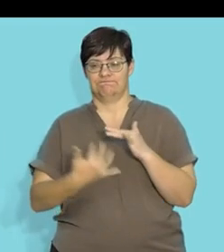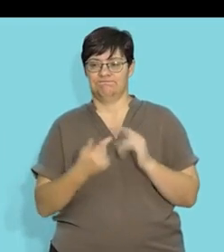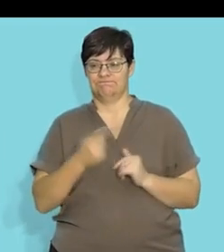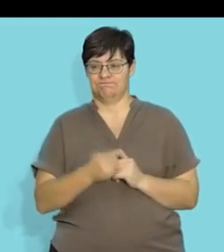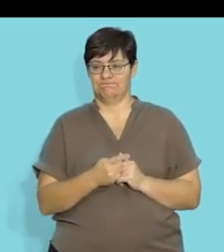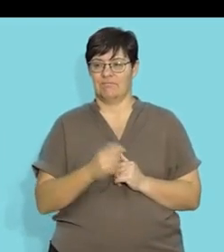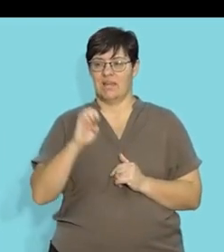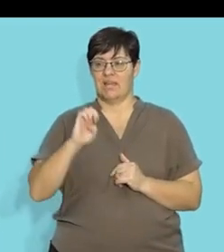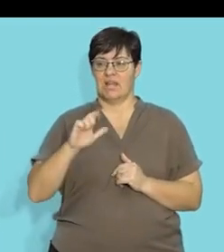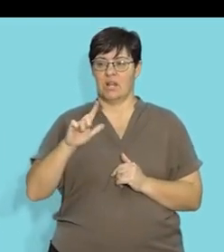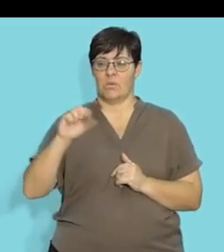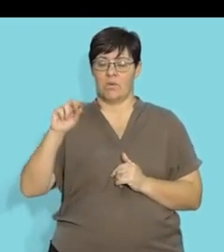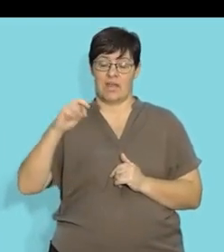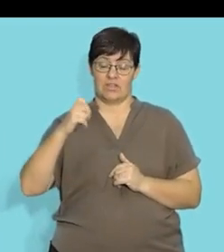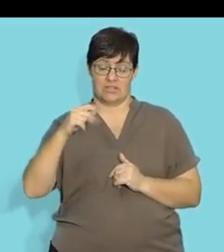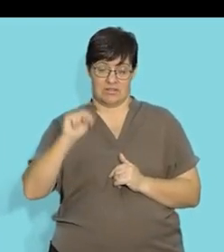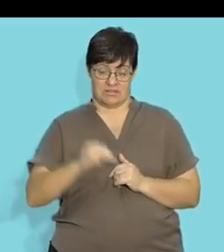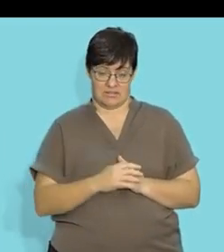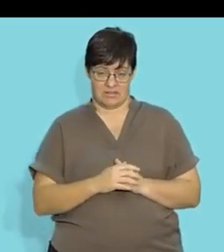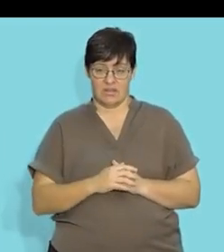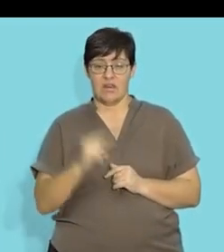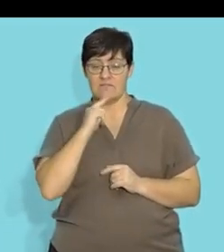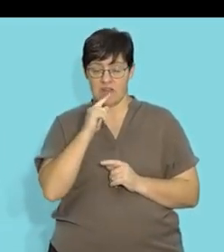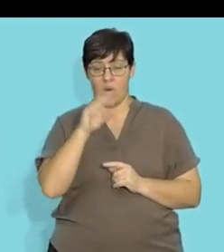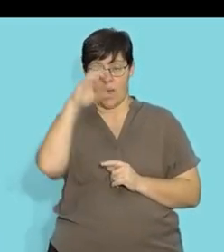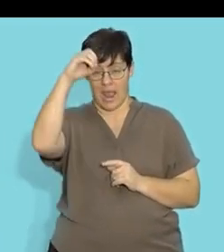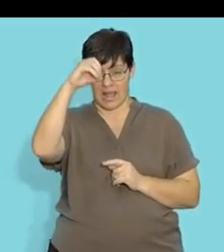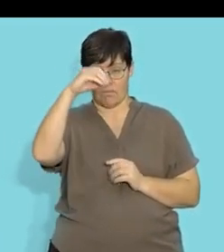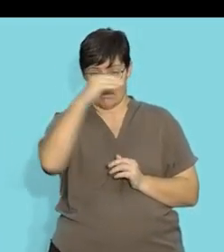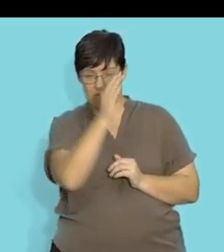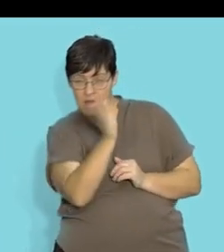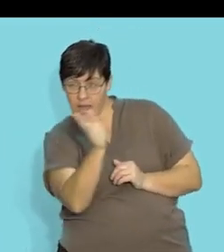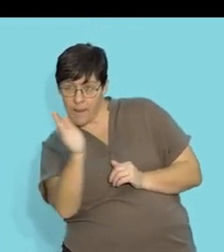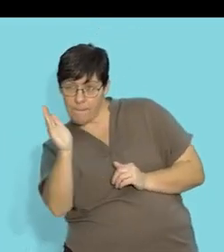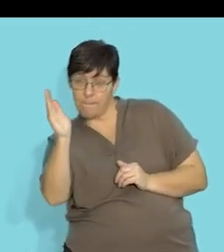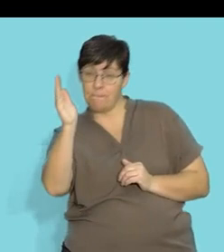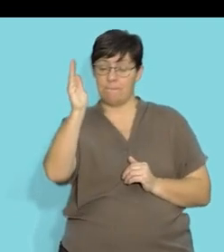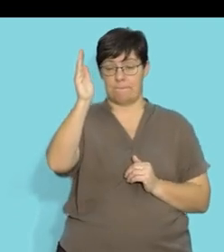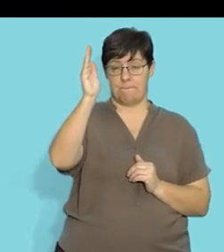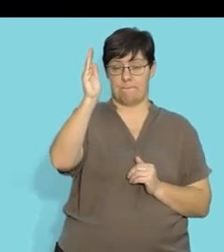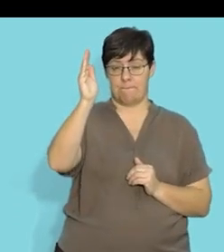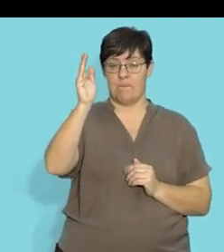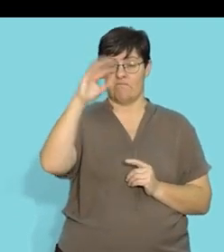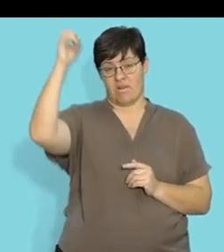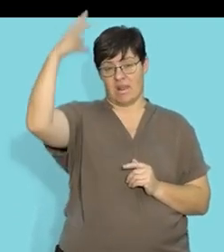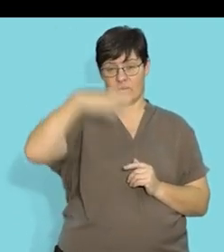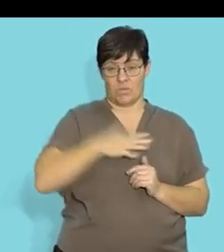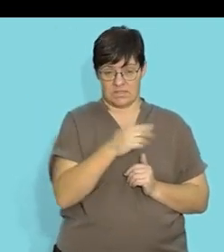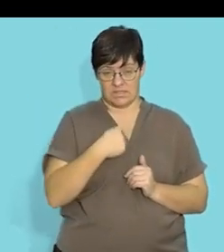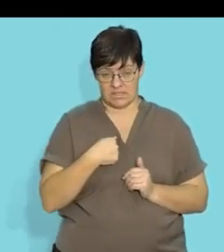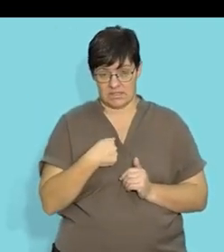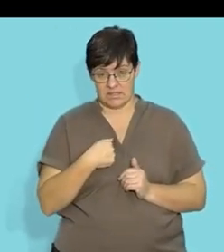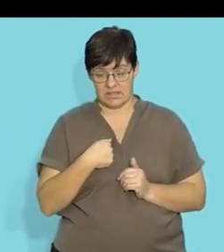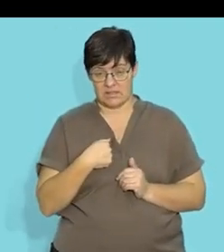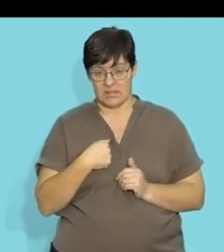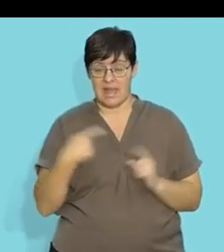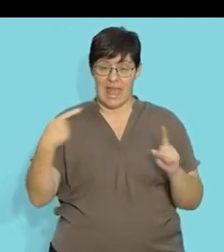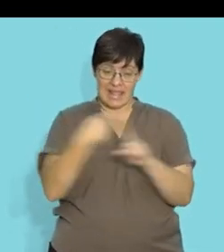the elongation in this region. The stem hence will curve upwards towards the light